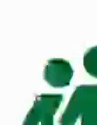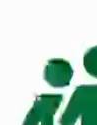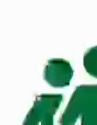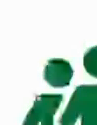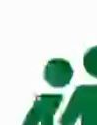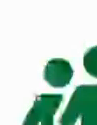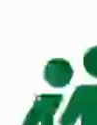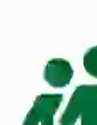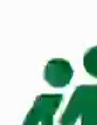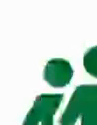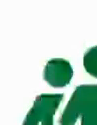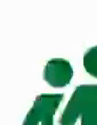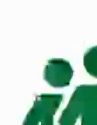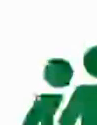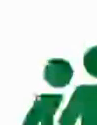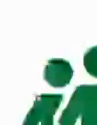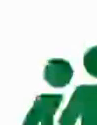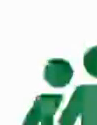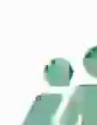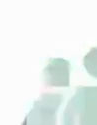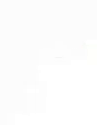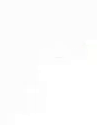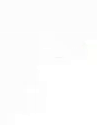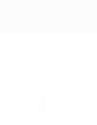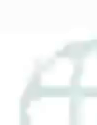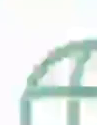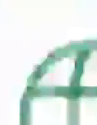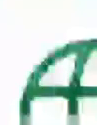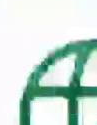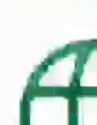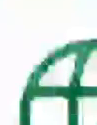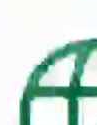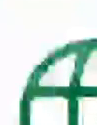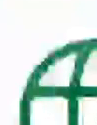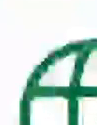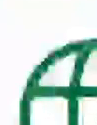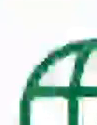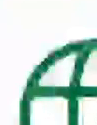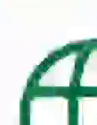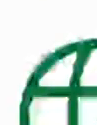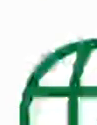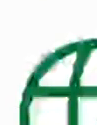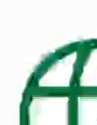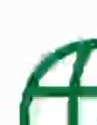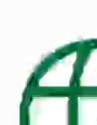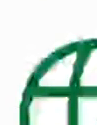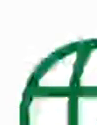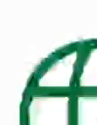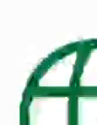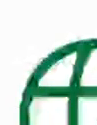everyone. We will begin today's press conference in 2 minutes. Again, we will begin in 2 minutes.